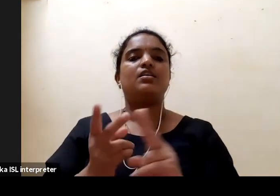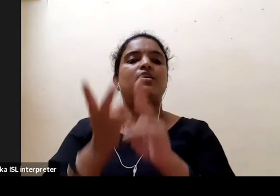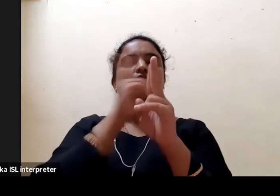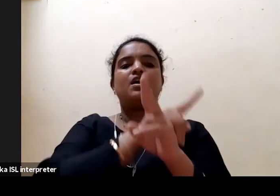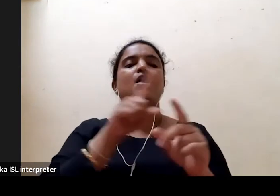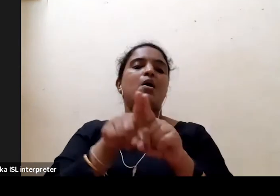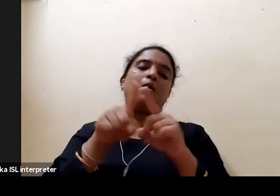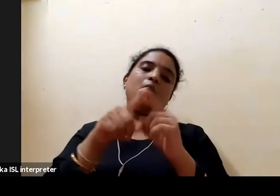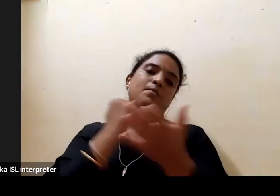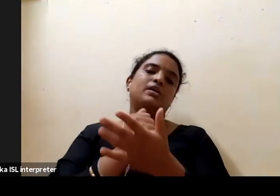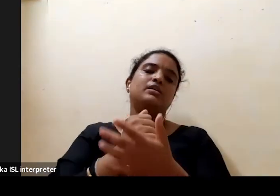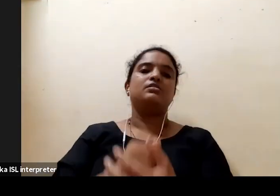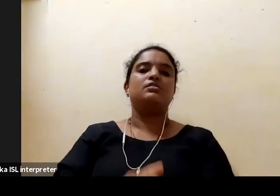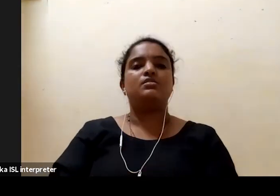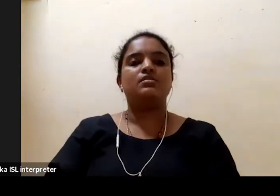platform.